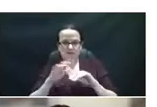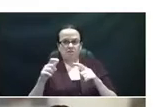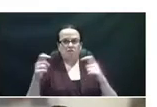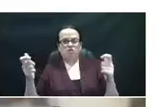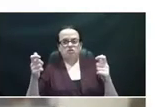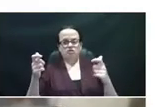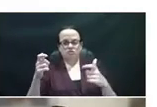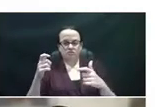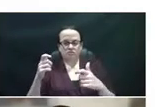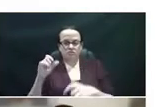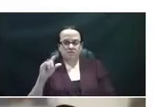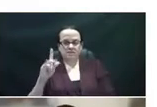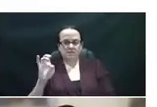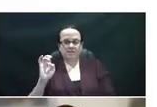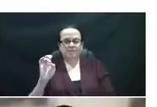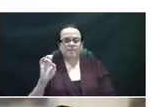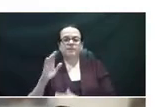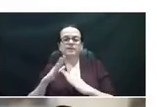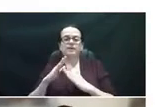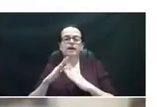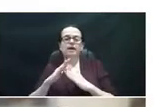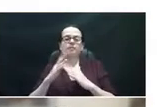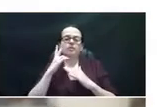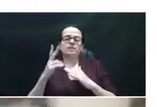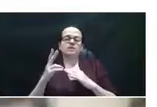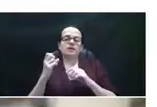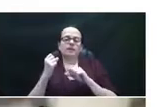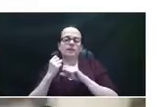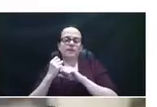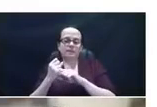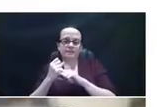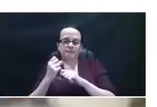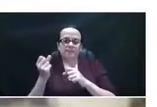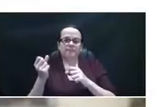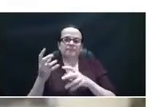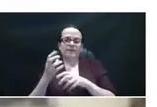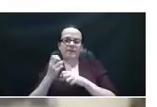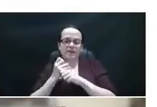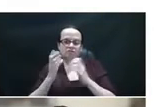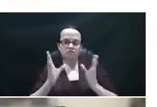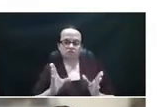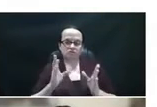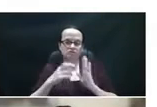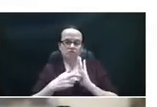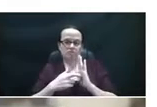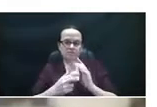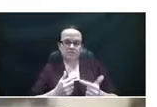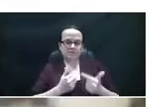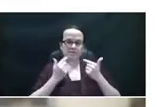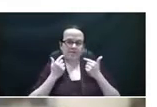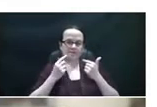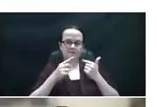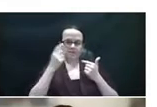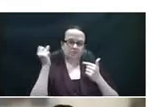you. So here at the very top, we see the pitcher or the catcher for us represents life, because life